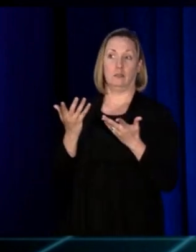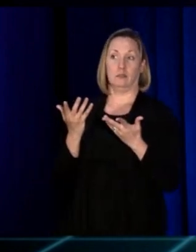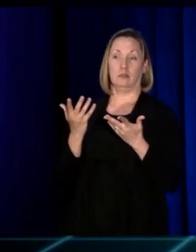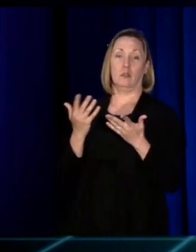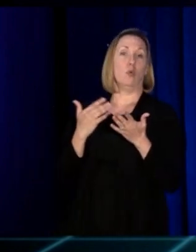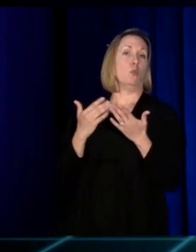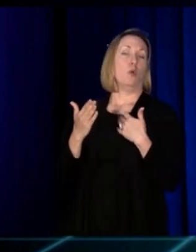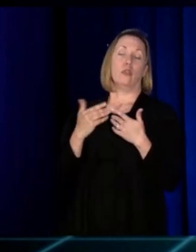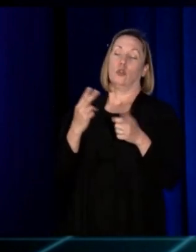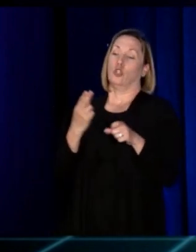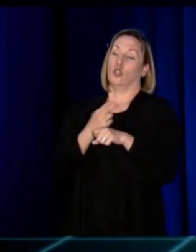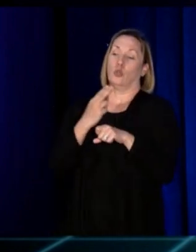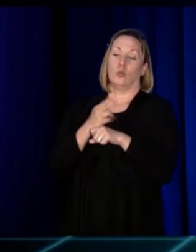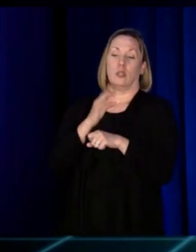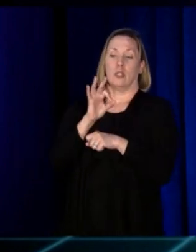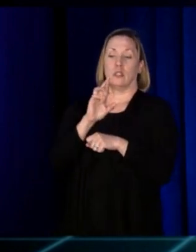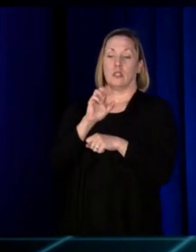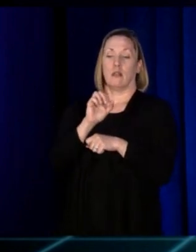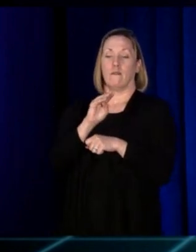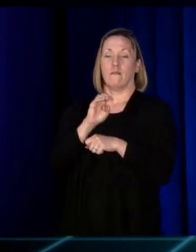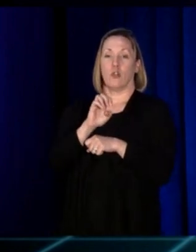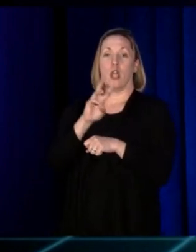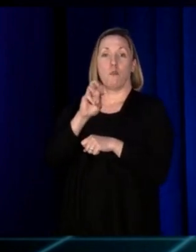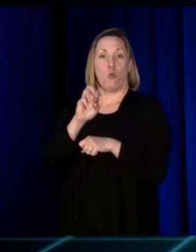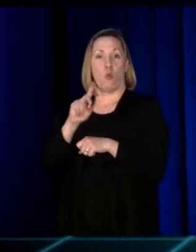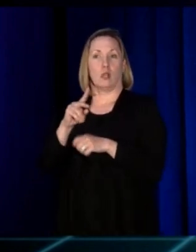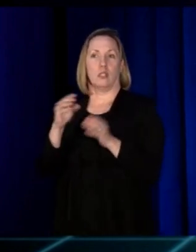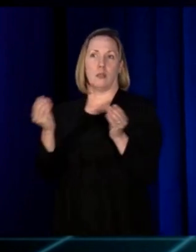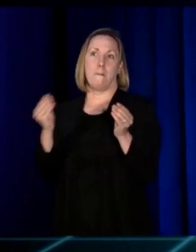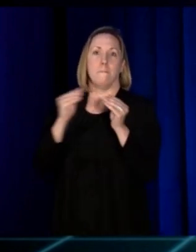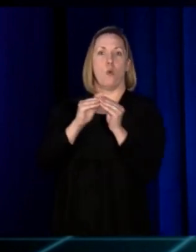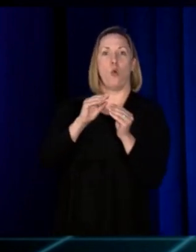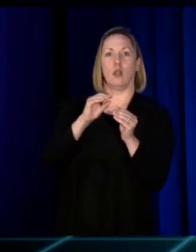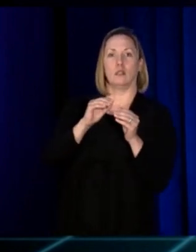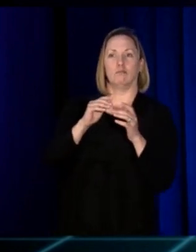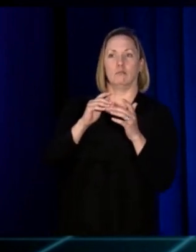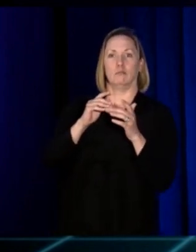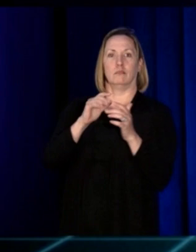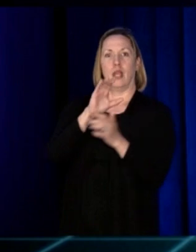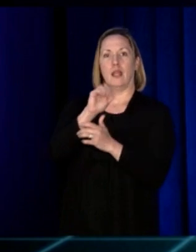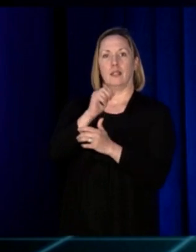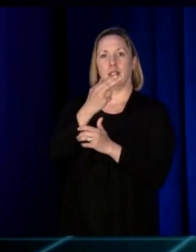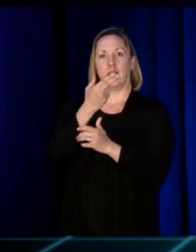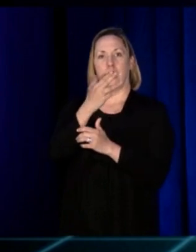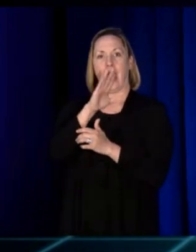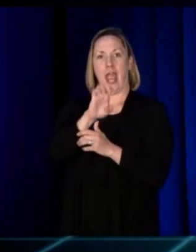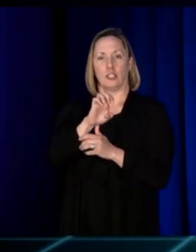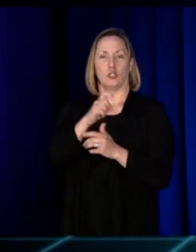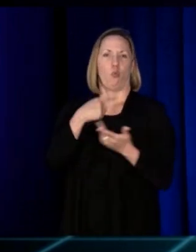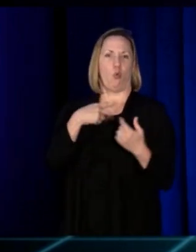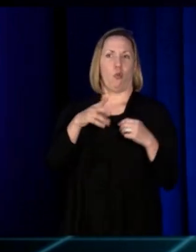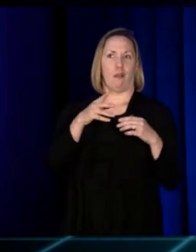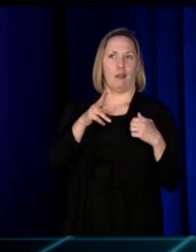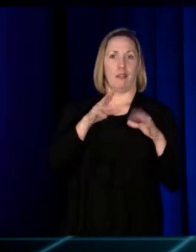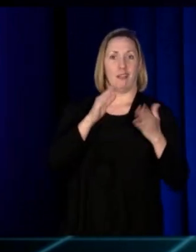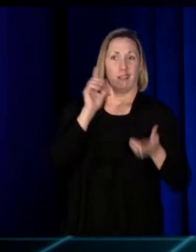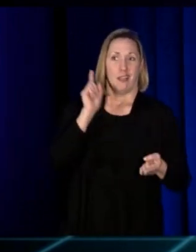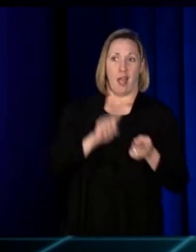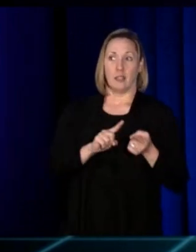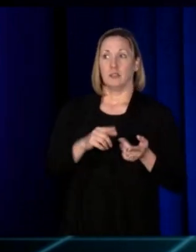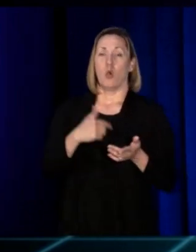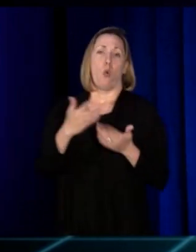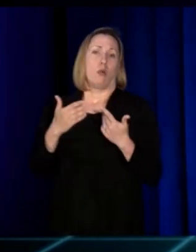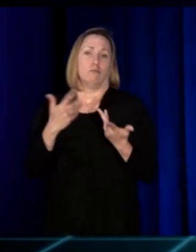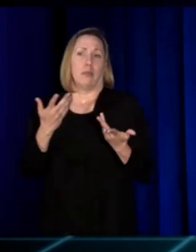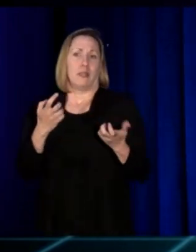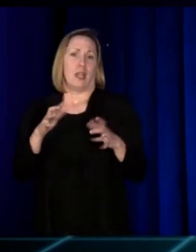whether you are using a framework that does more aggressive caching or less, or one that just chooses not to re-render parent parts of the layout